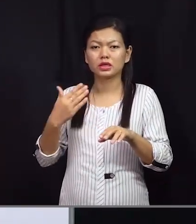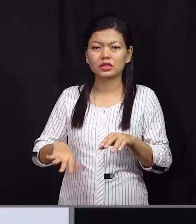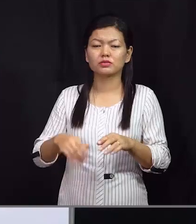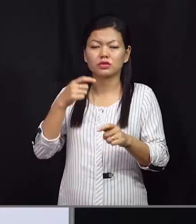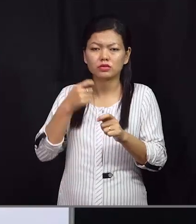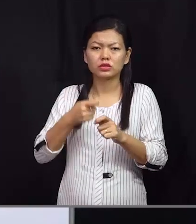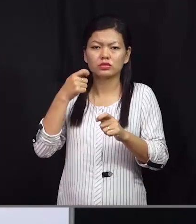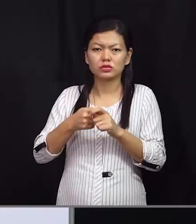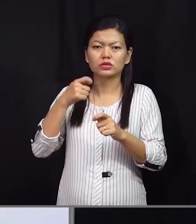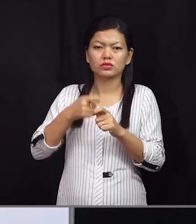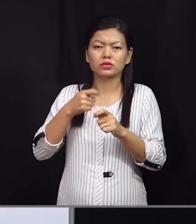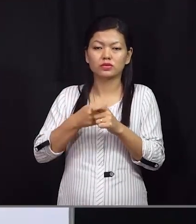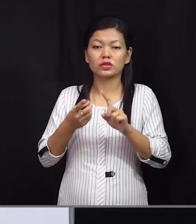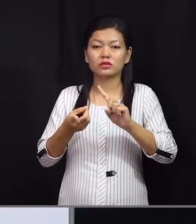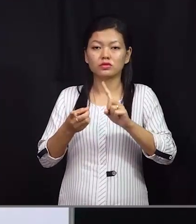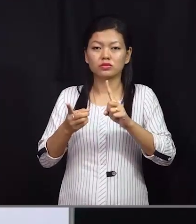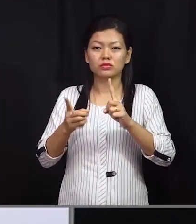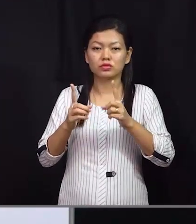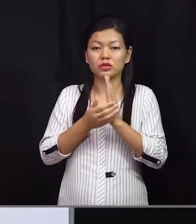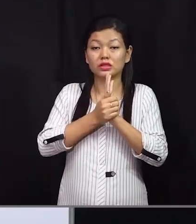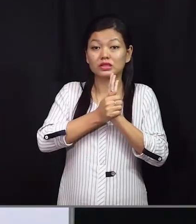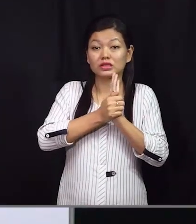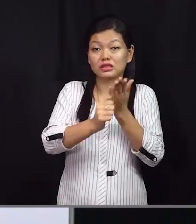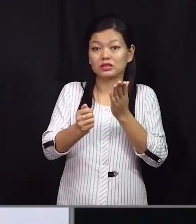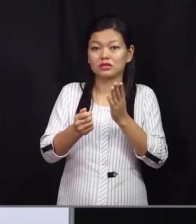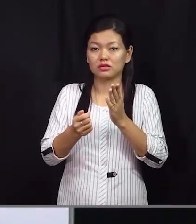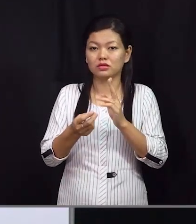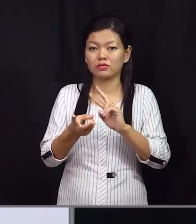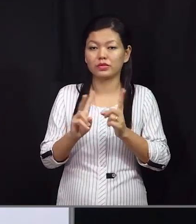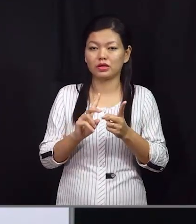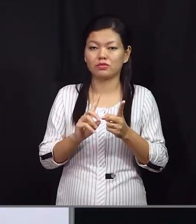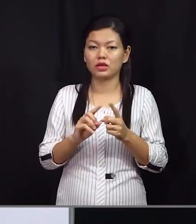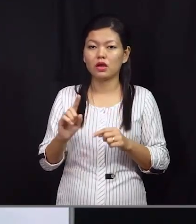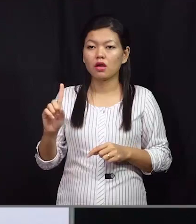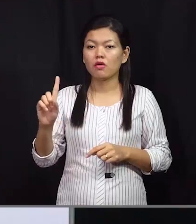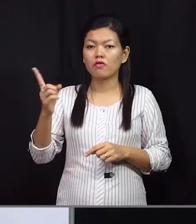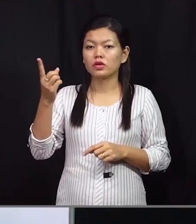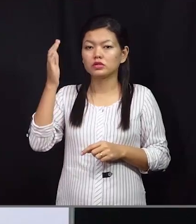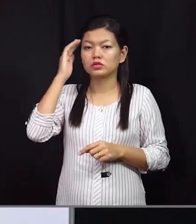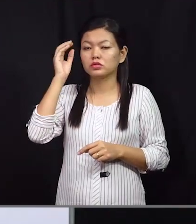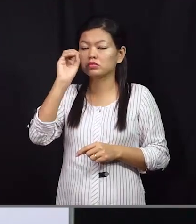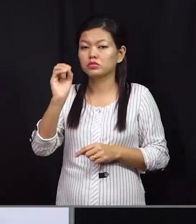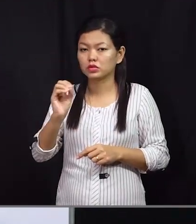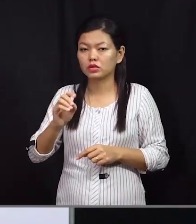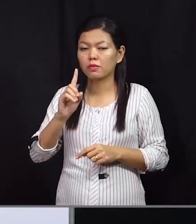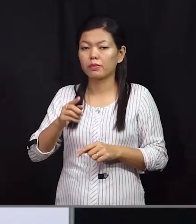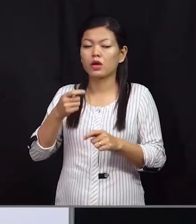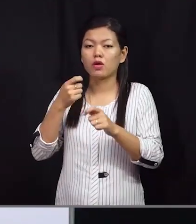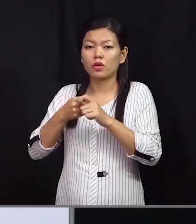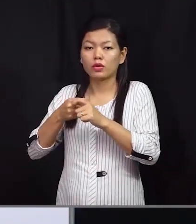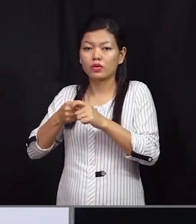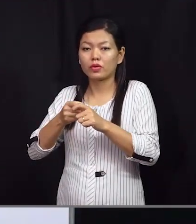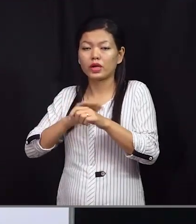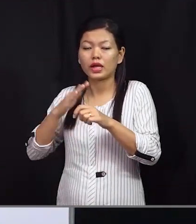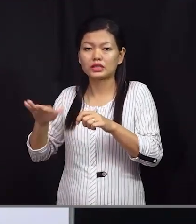knowledge and skills, through trainings and instructions. And then one apply those trainings and instructions in his